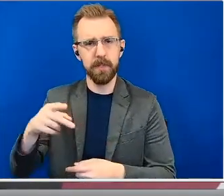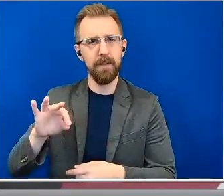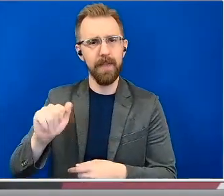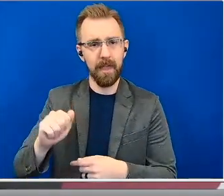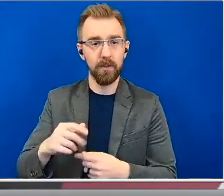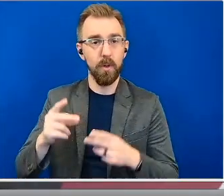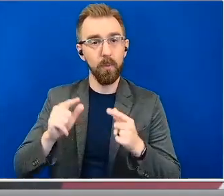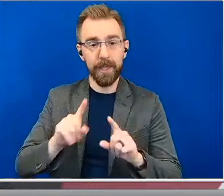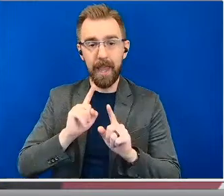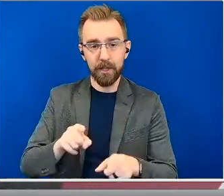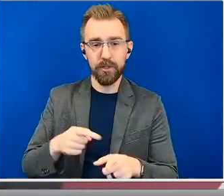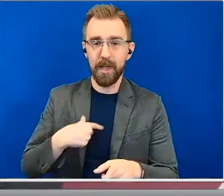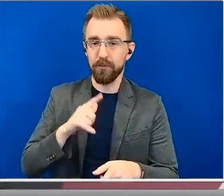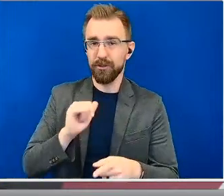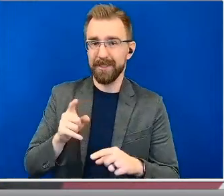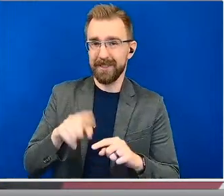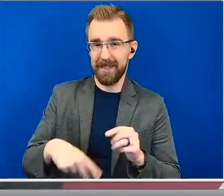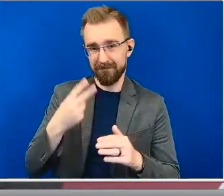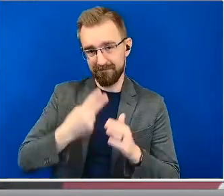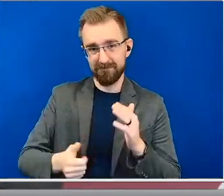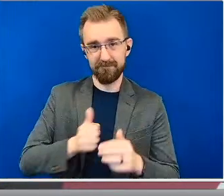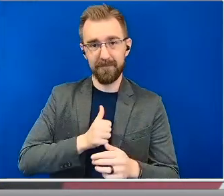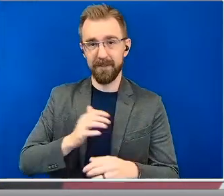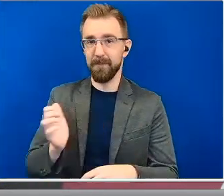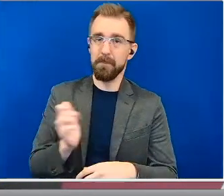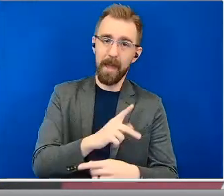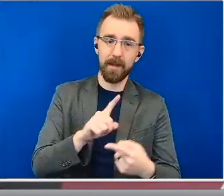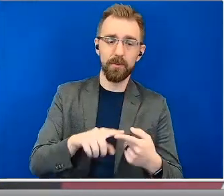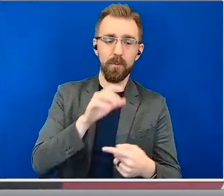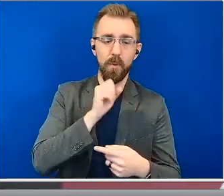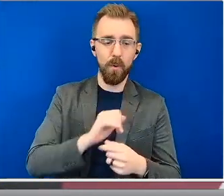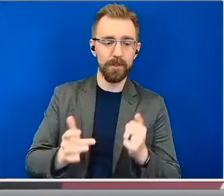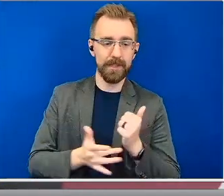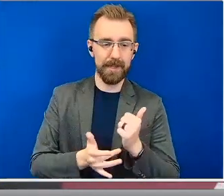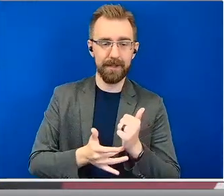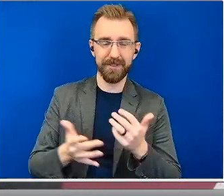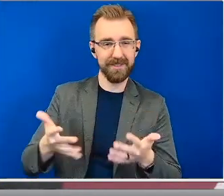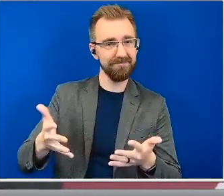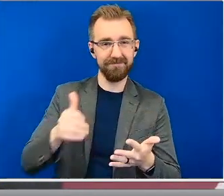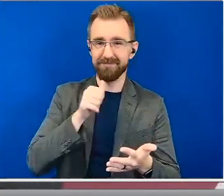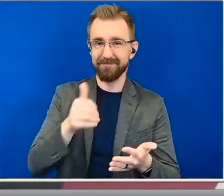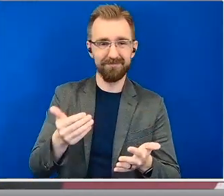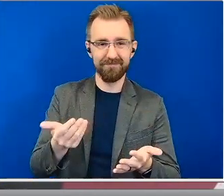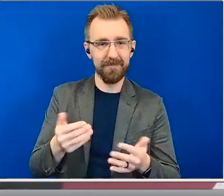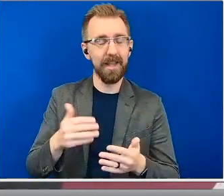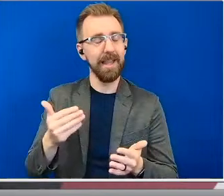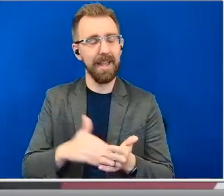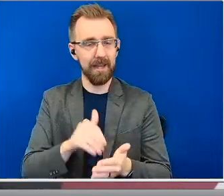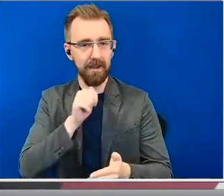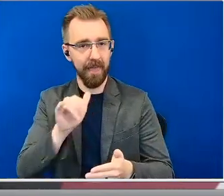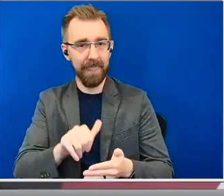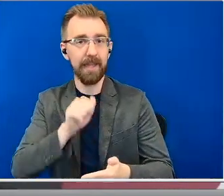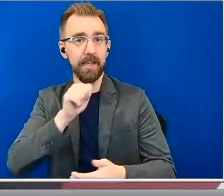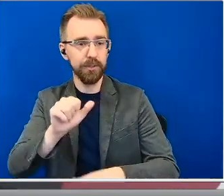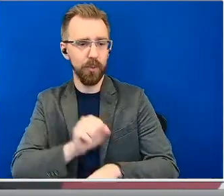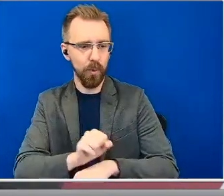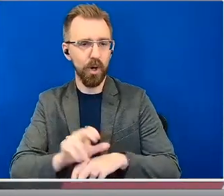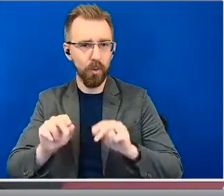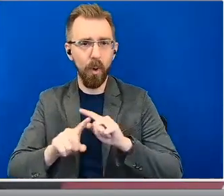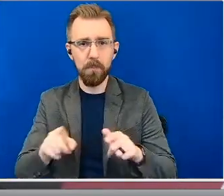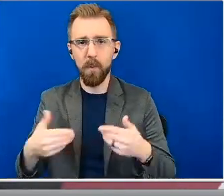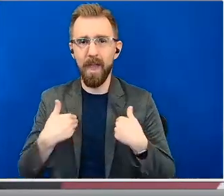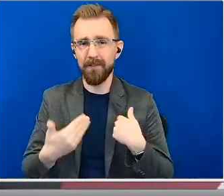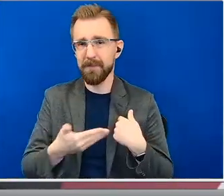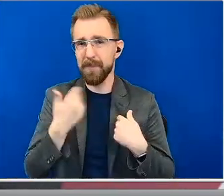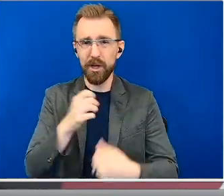cannot see myself going back to an older technology. Again, not that it doesn't work, it's just that we had better energy sources now and